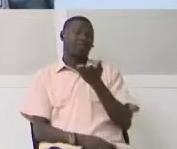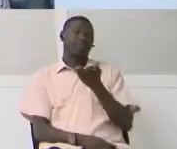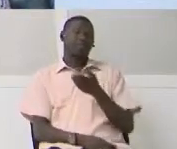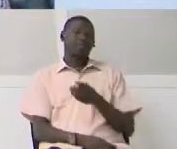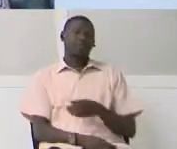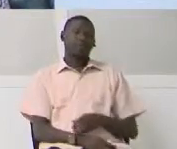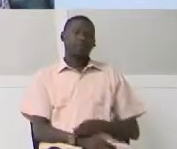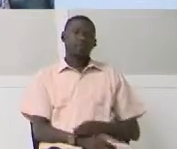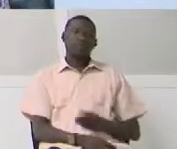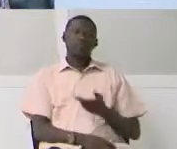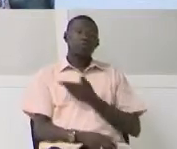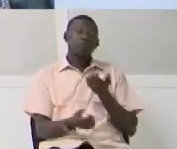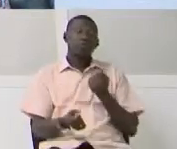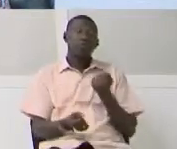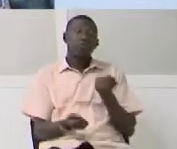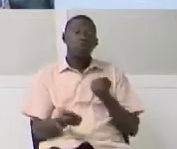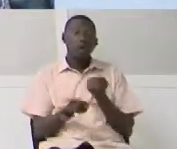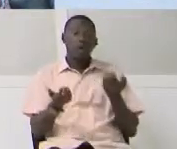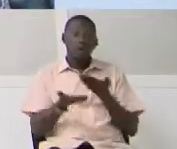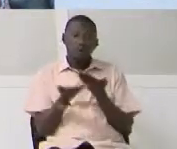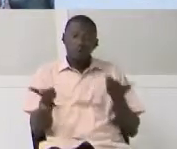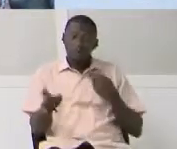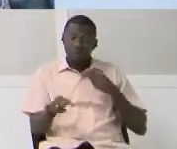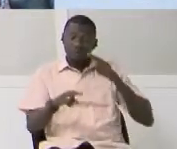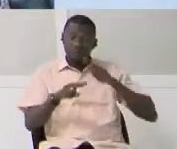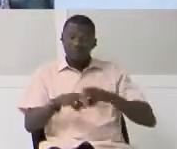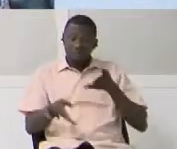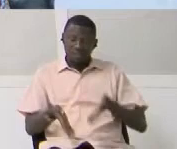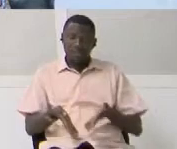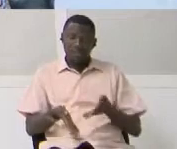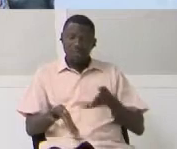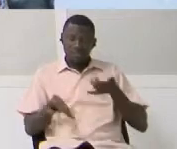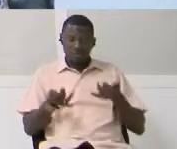Because where I'm sitting here, I swear by the Quran,